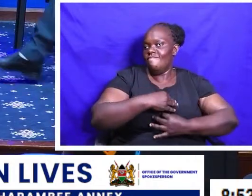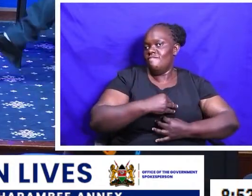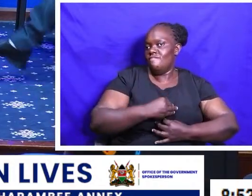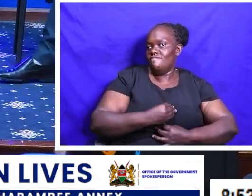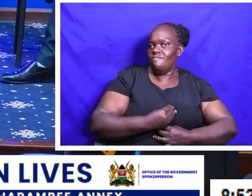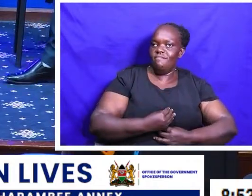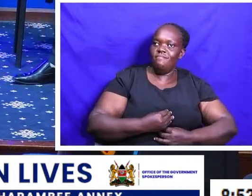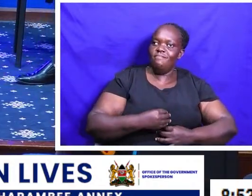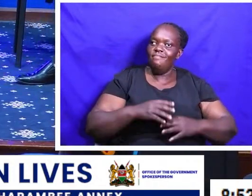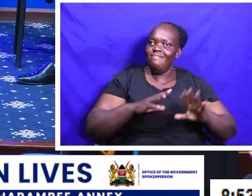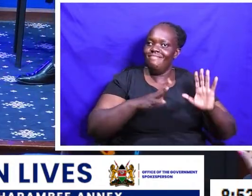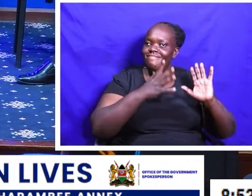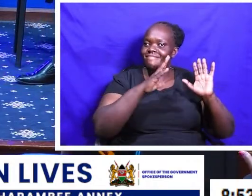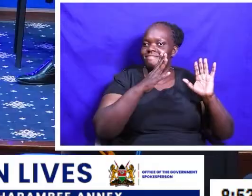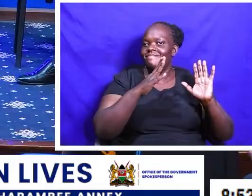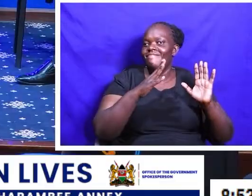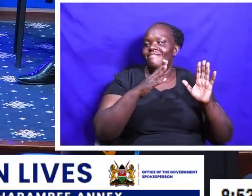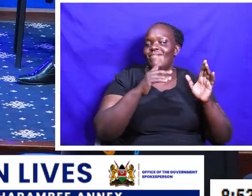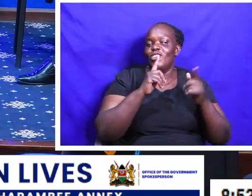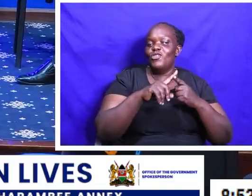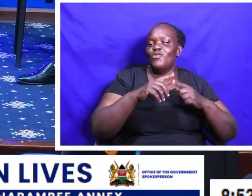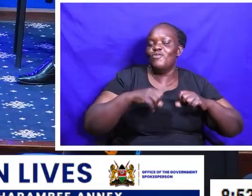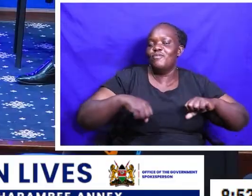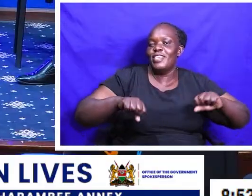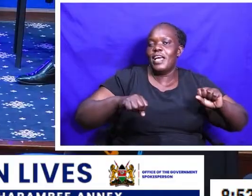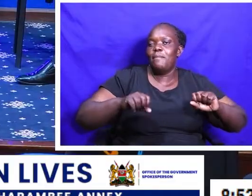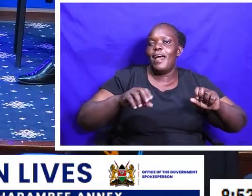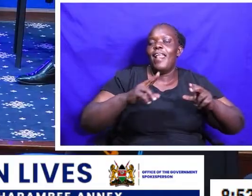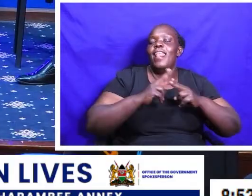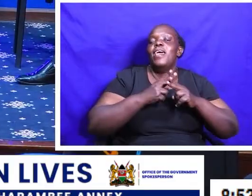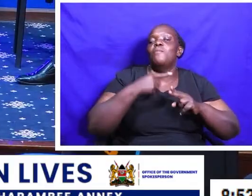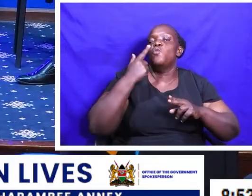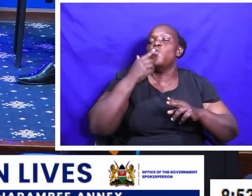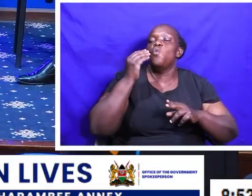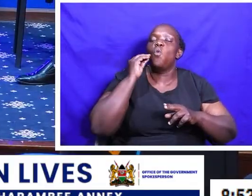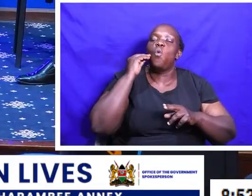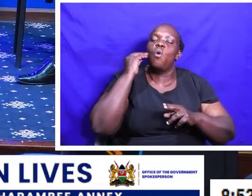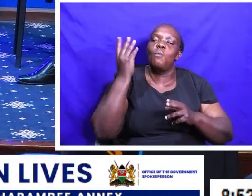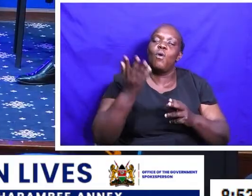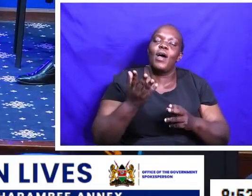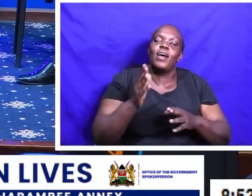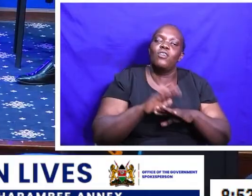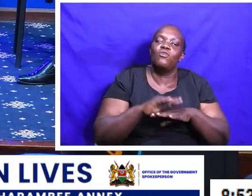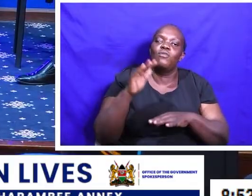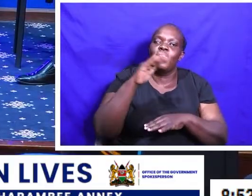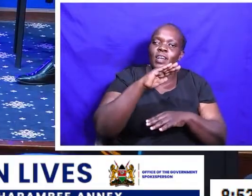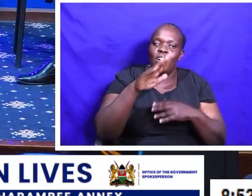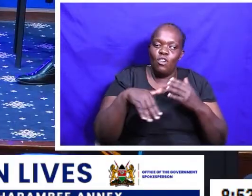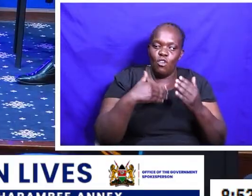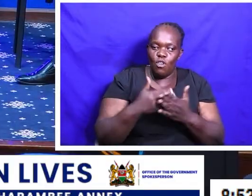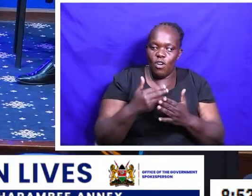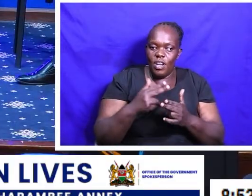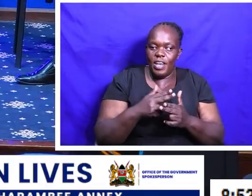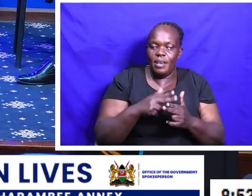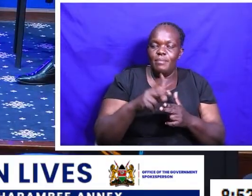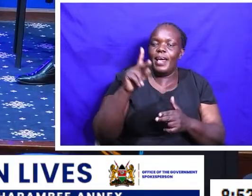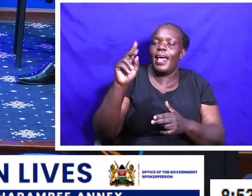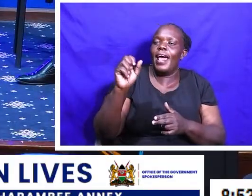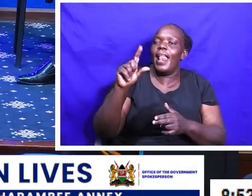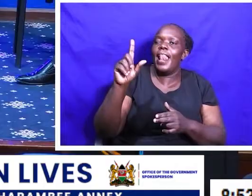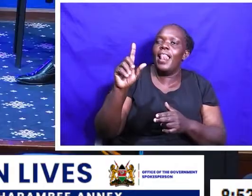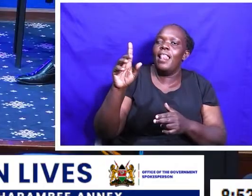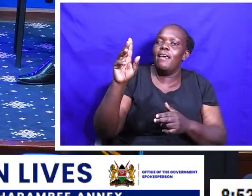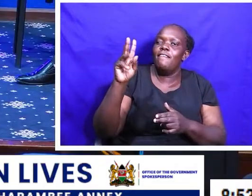leo. Makofi kwake kidogo hapo. Please tell us your name and where you come from. Good evening, everyone. My name is